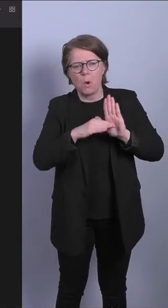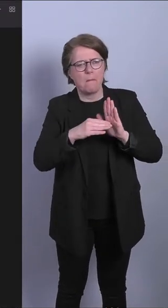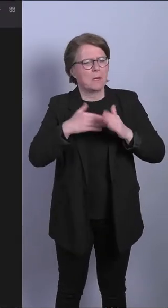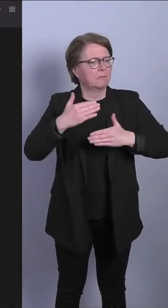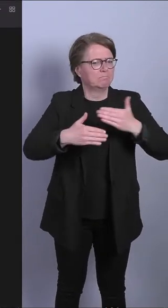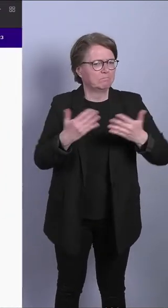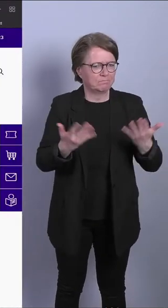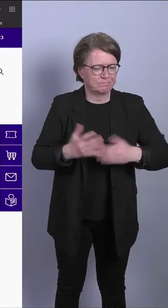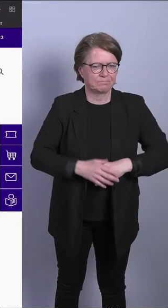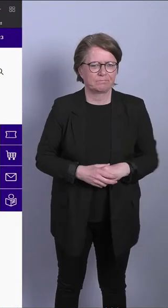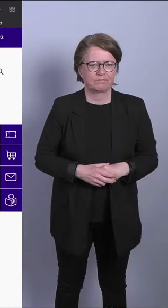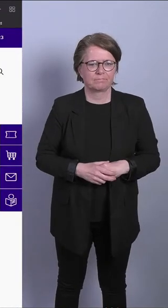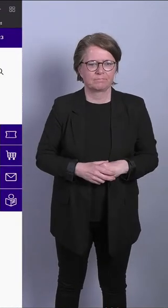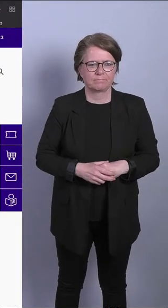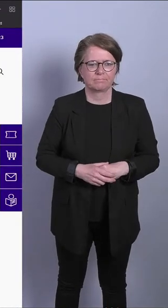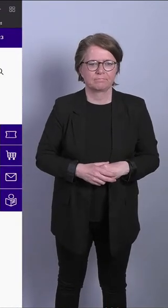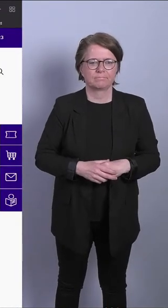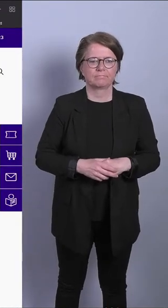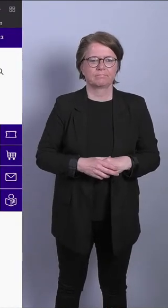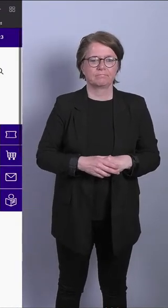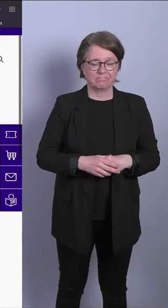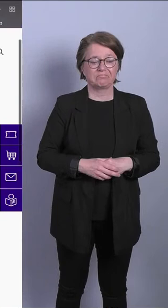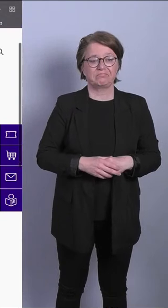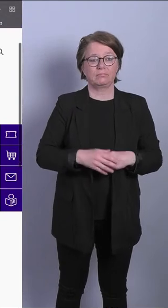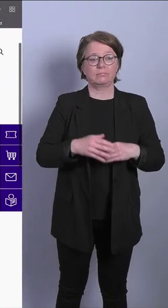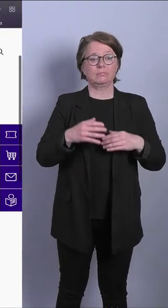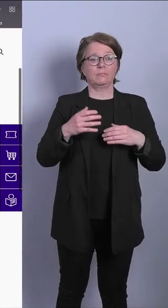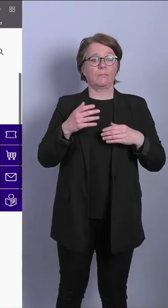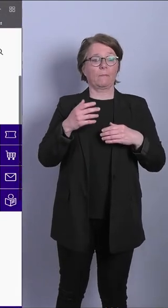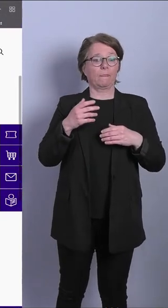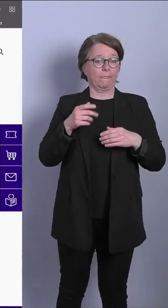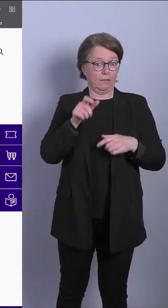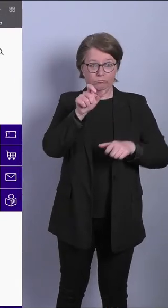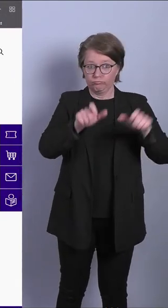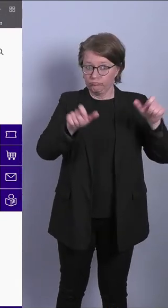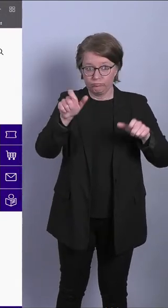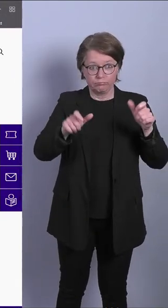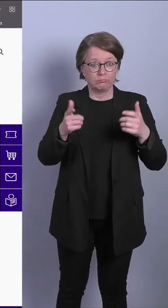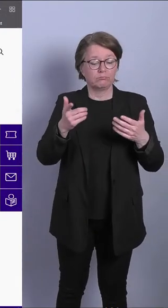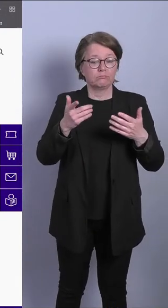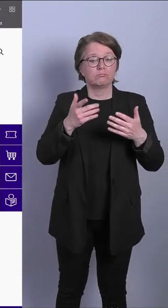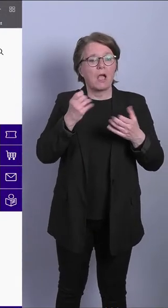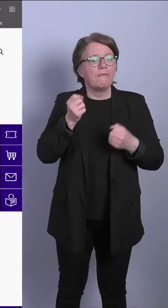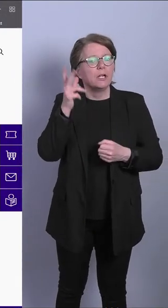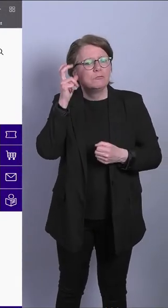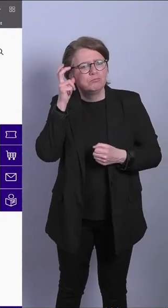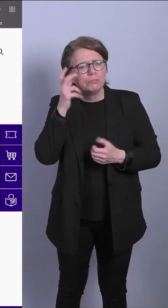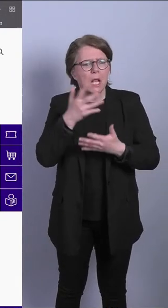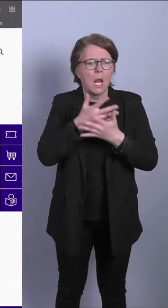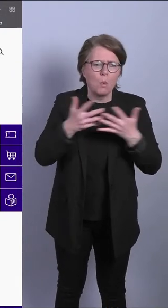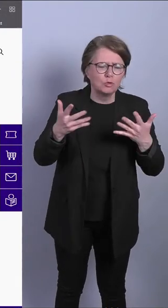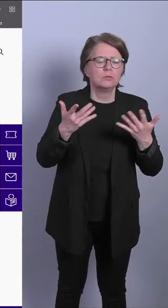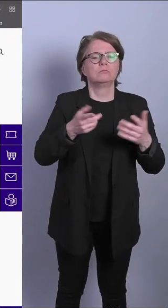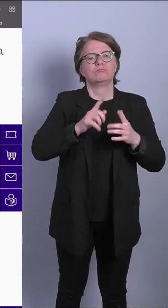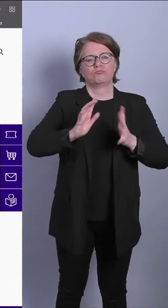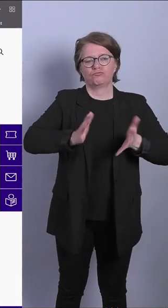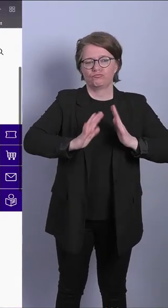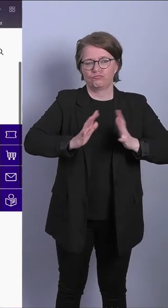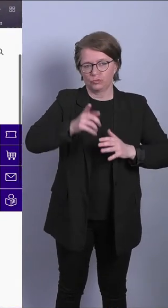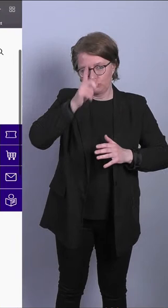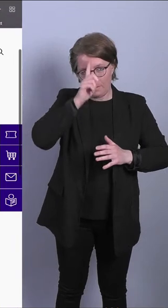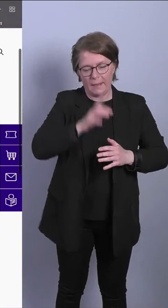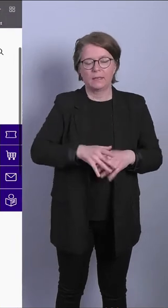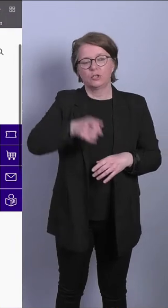accessibility for you. The event can be followed in the following language or the following assists: German with German Sign Language and